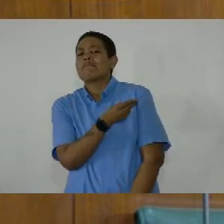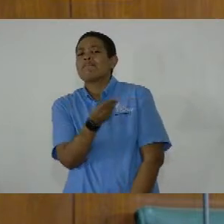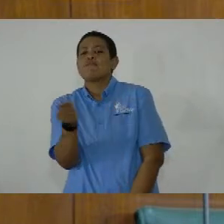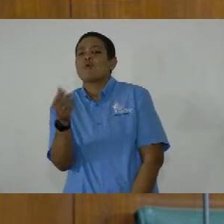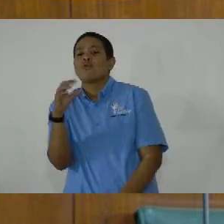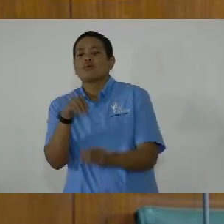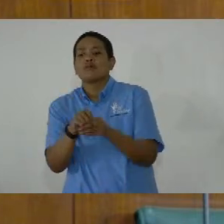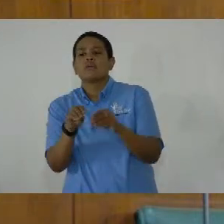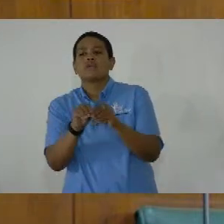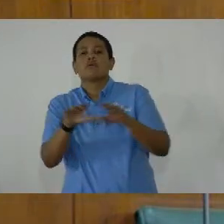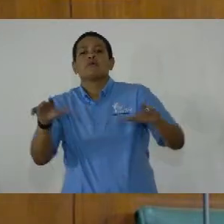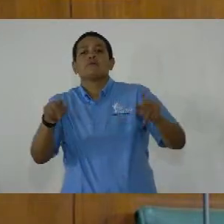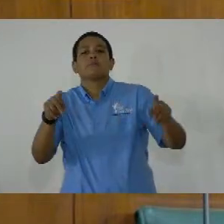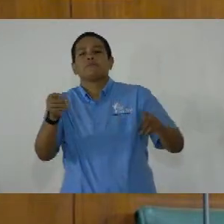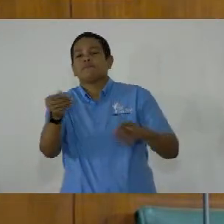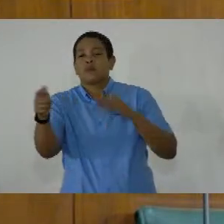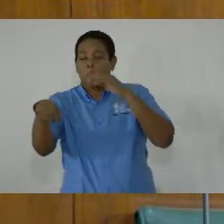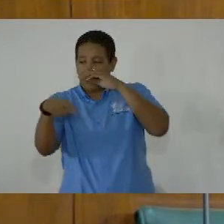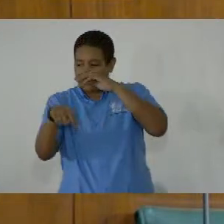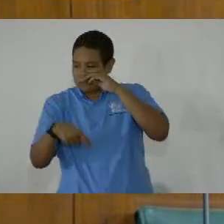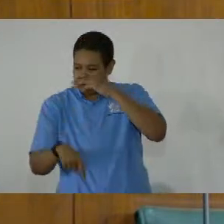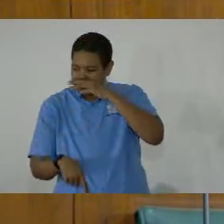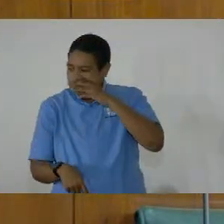among the population.